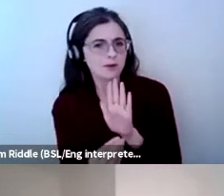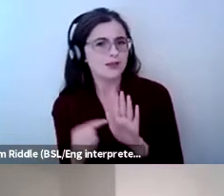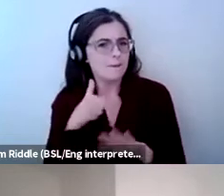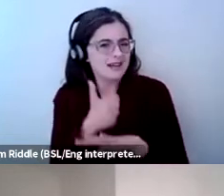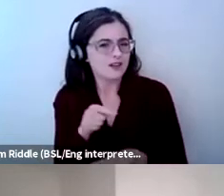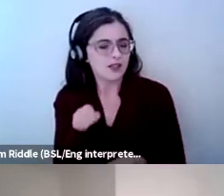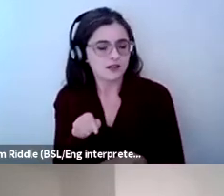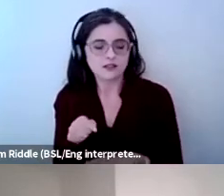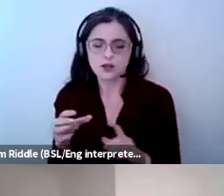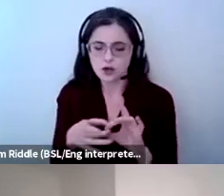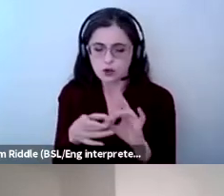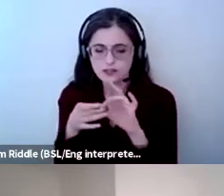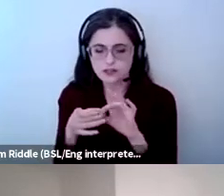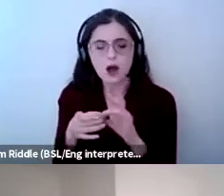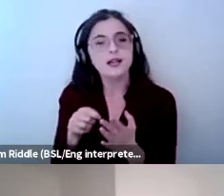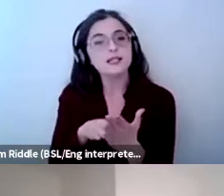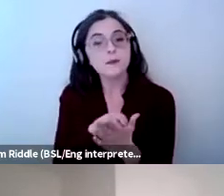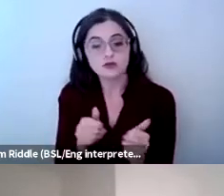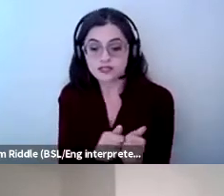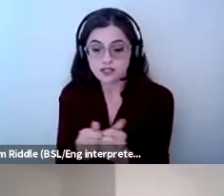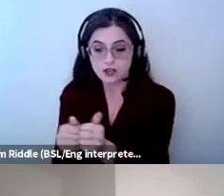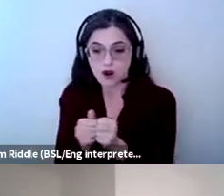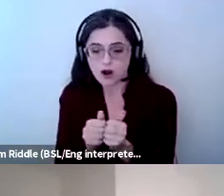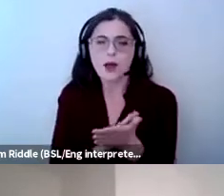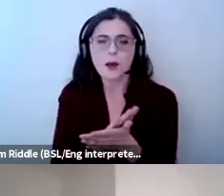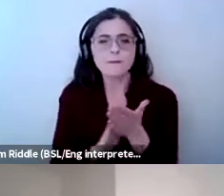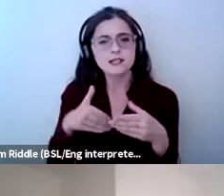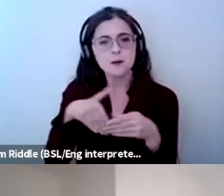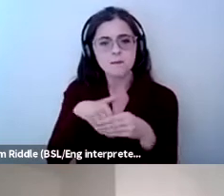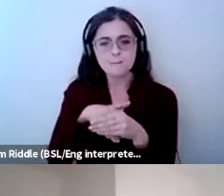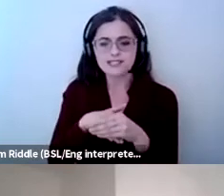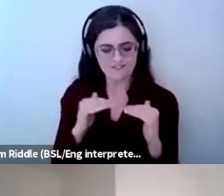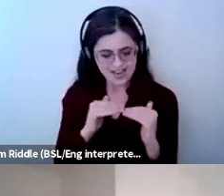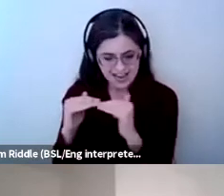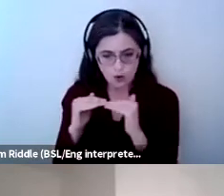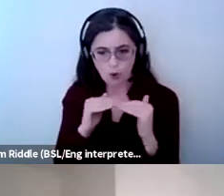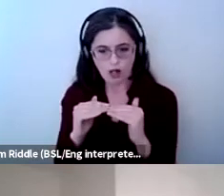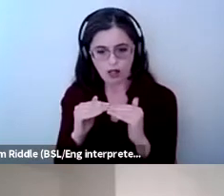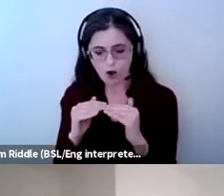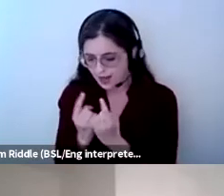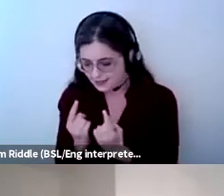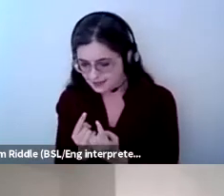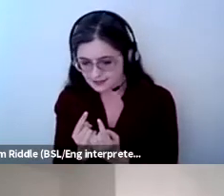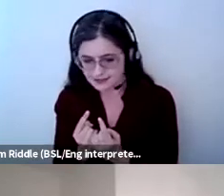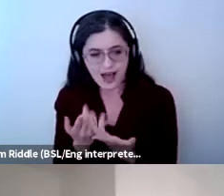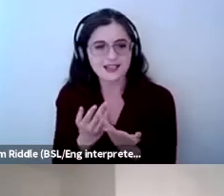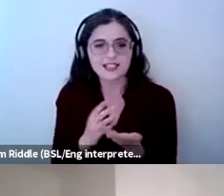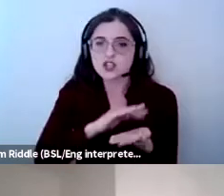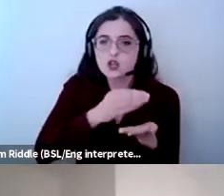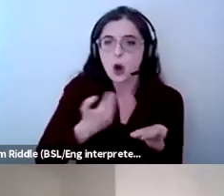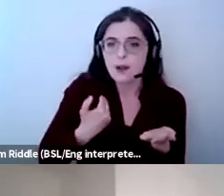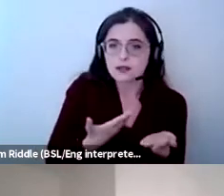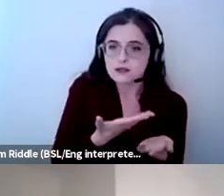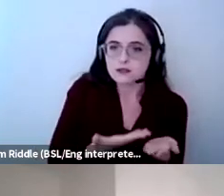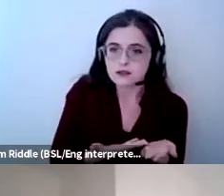democratically run organisations in which members have an equal call on assets and on any surplus. And beyond